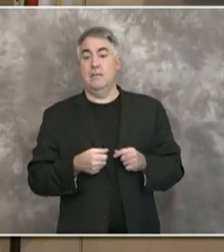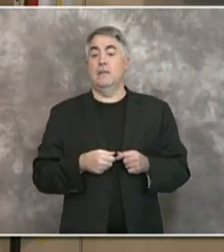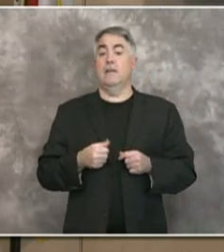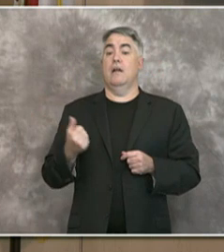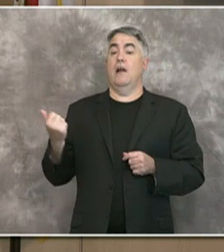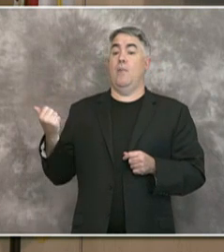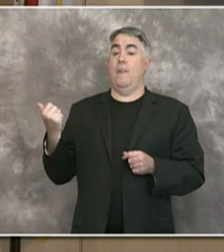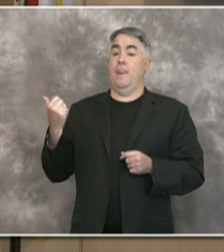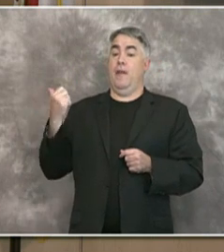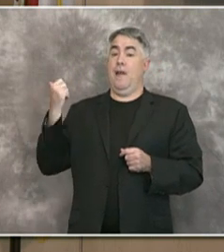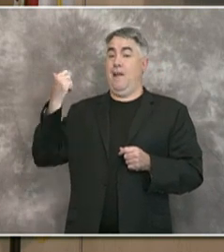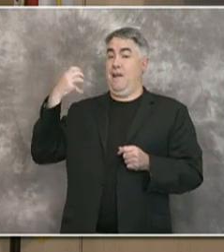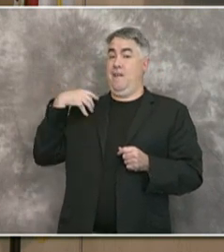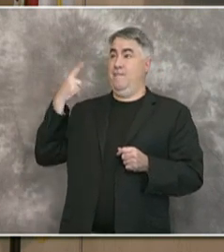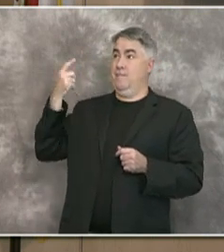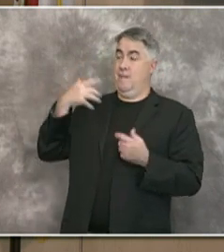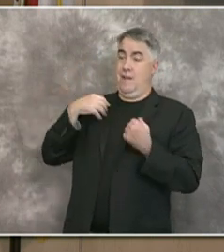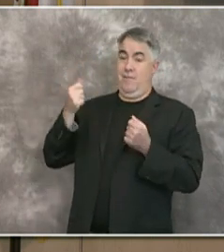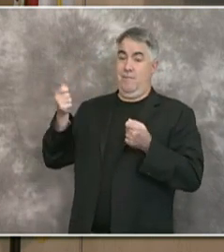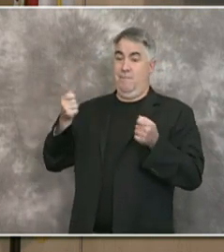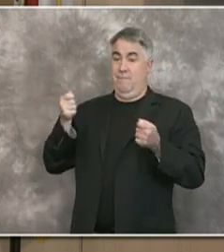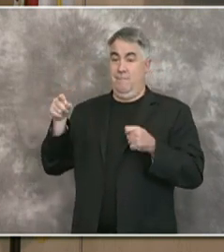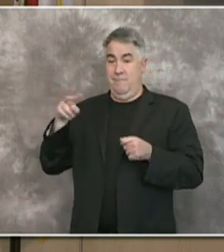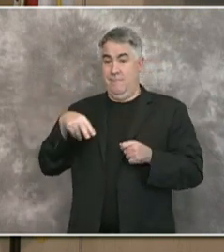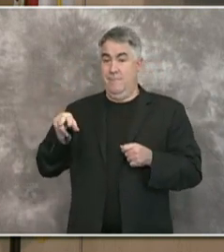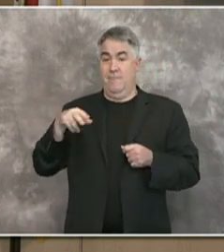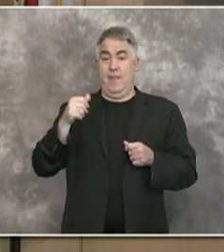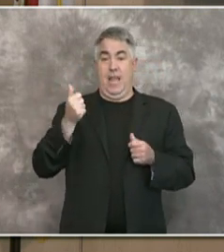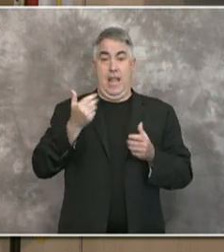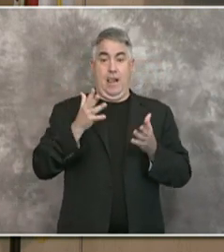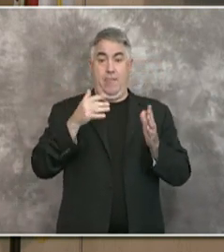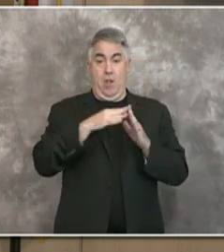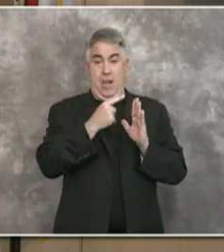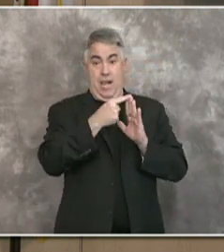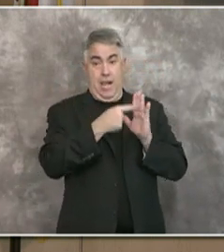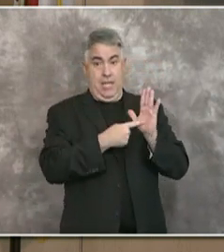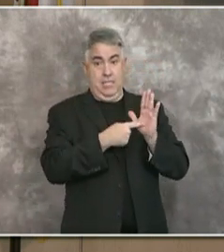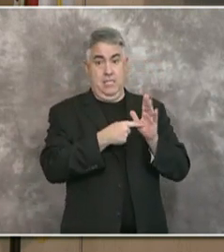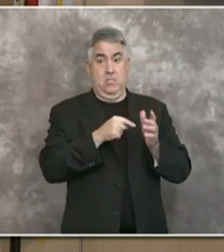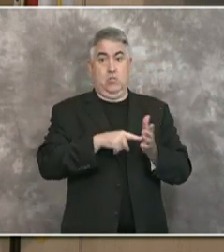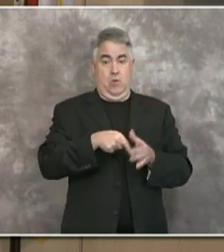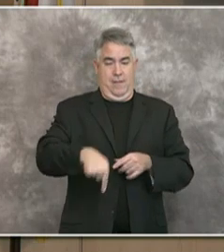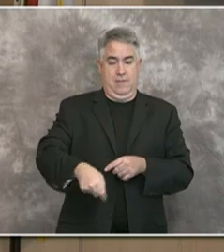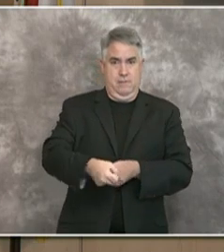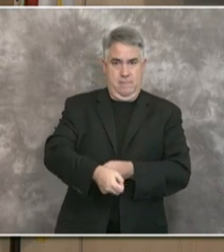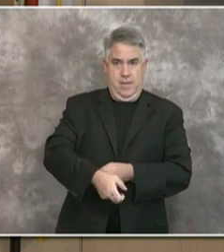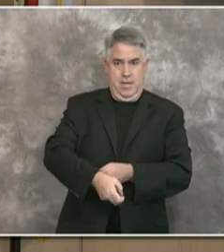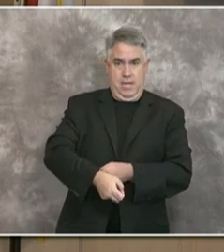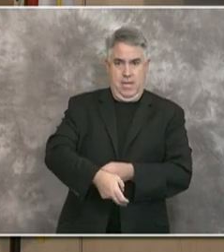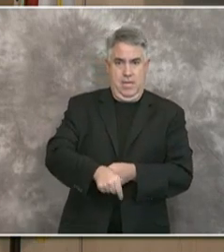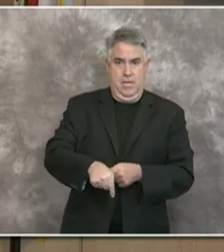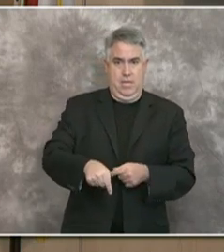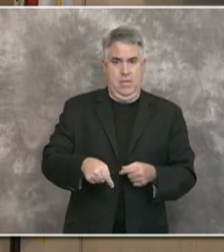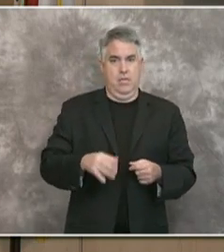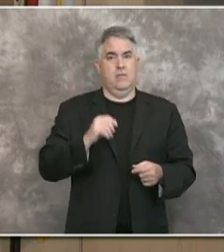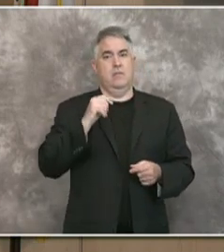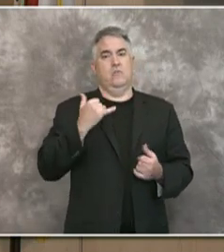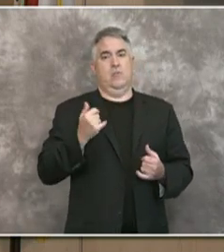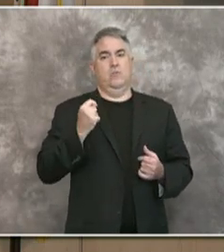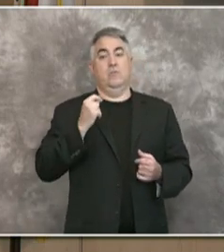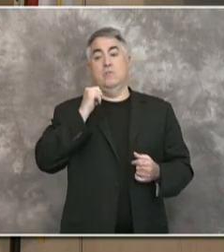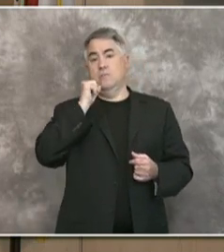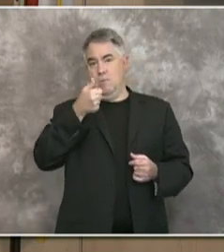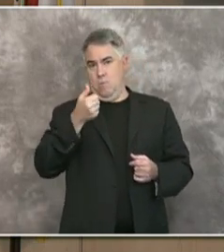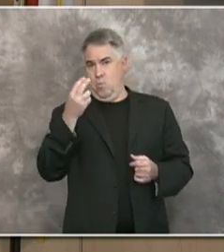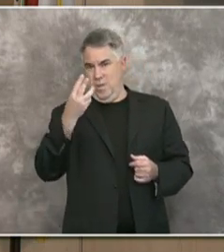says, states that everything therein is effective at midnight. Today's Tuesday on Wednesday.